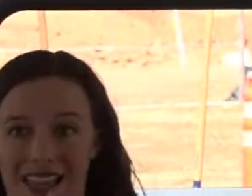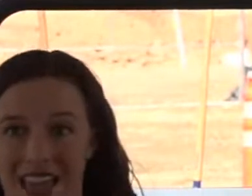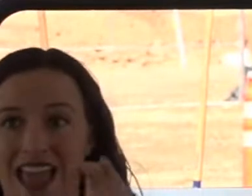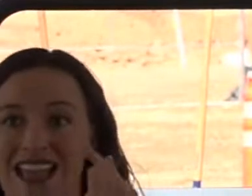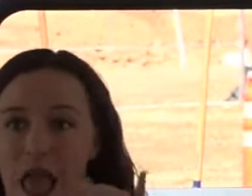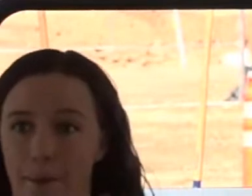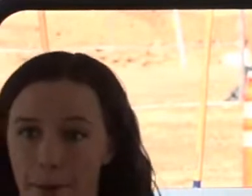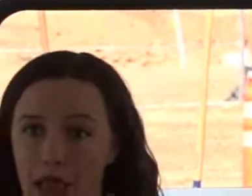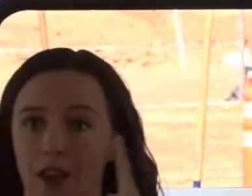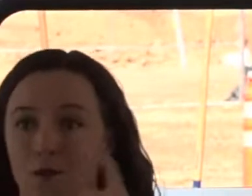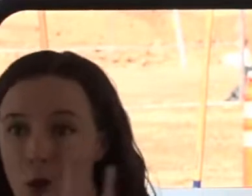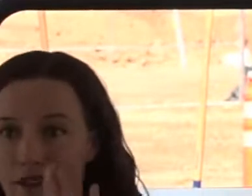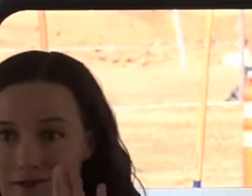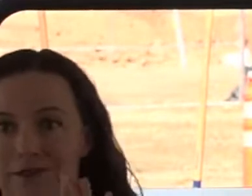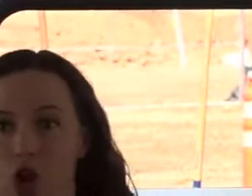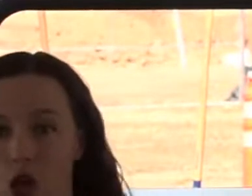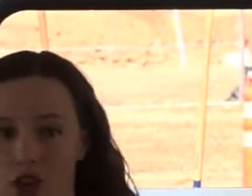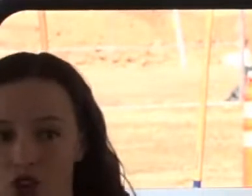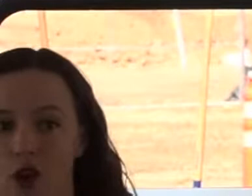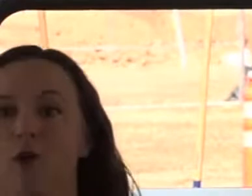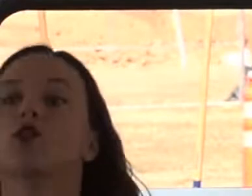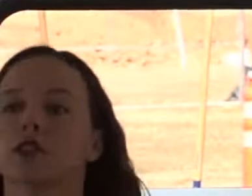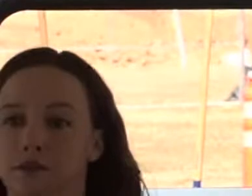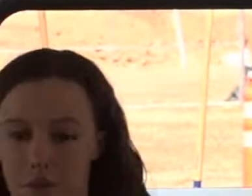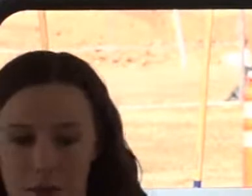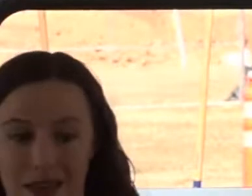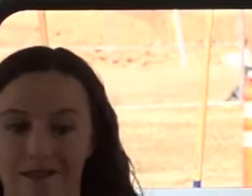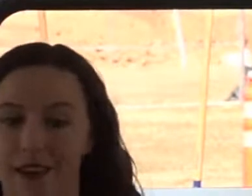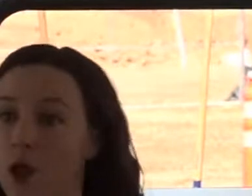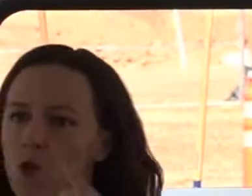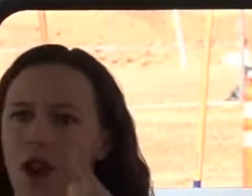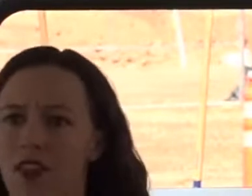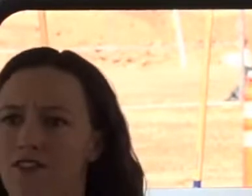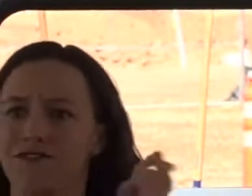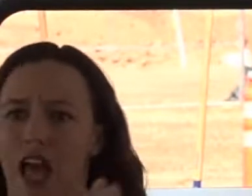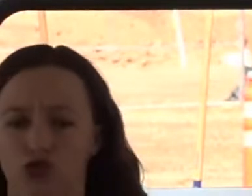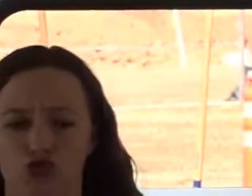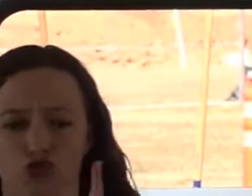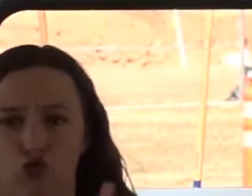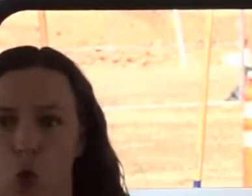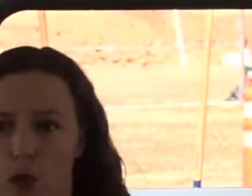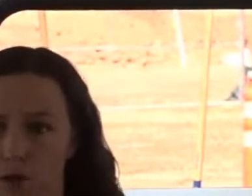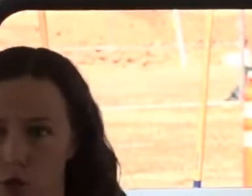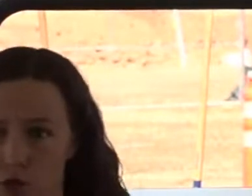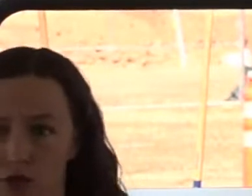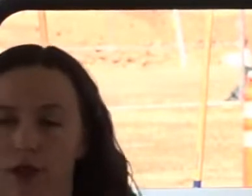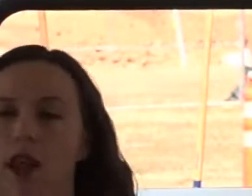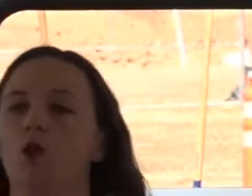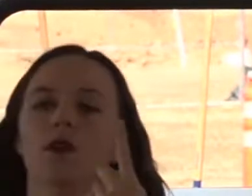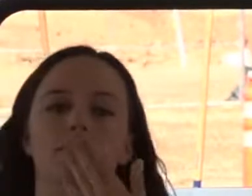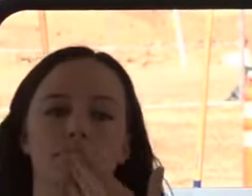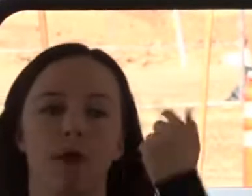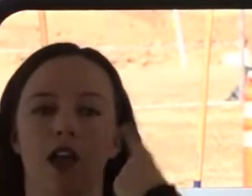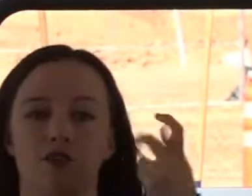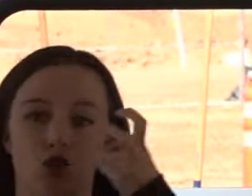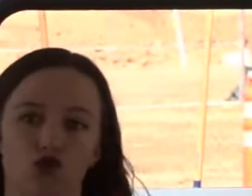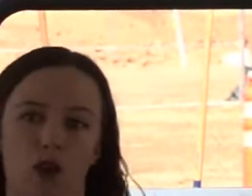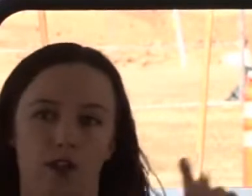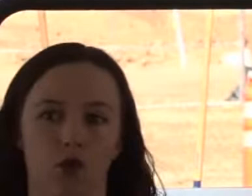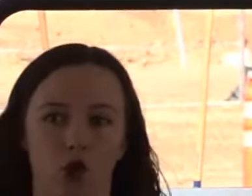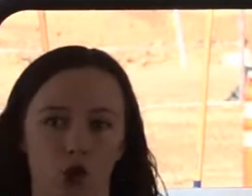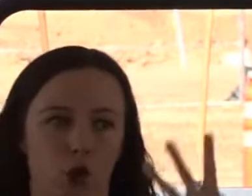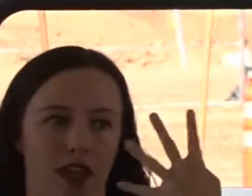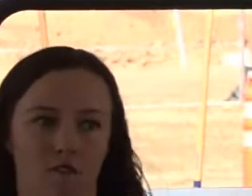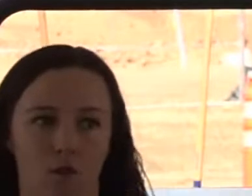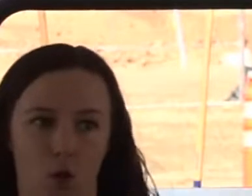Campaign for College Opportunity as not only one of the fastest growing community colleges, but one of the best for transfer to the 4-year.